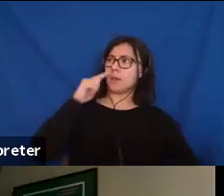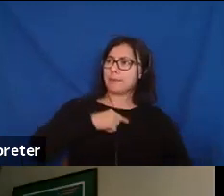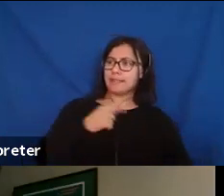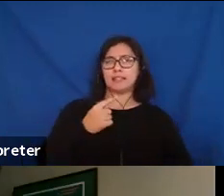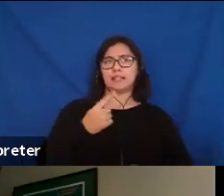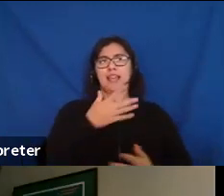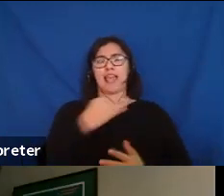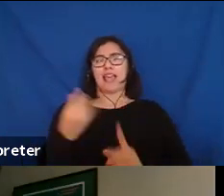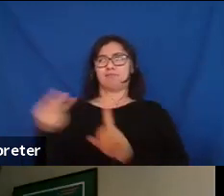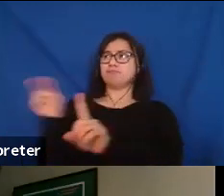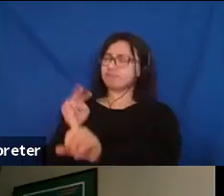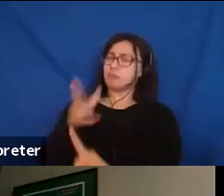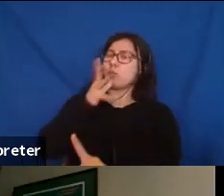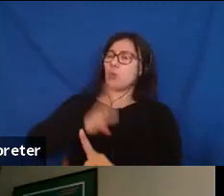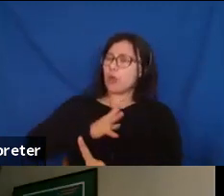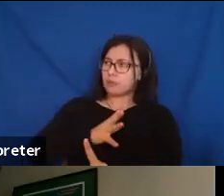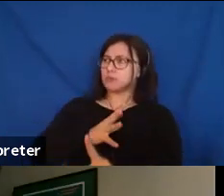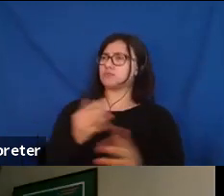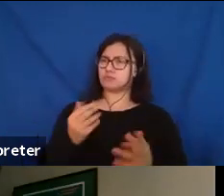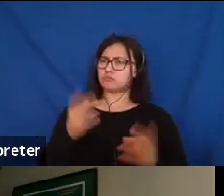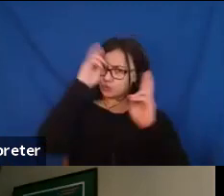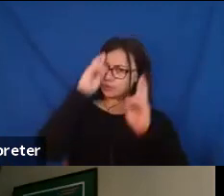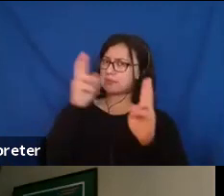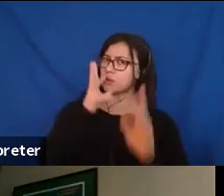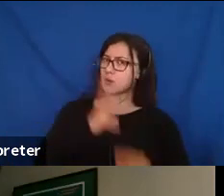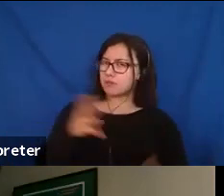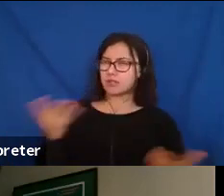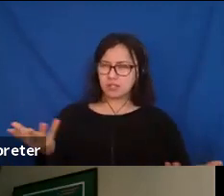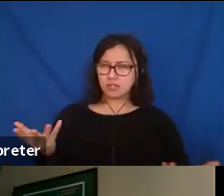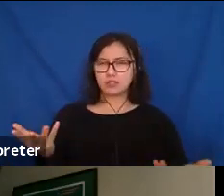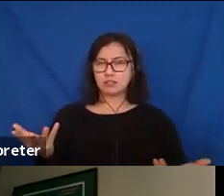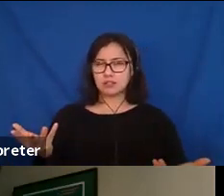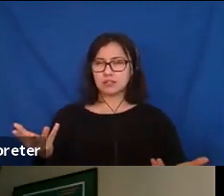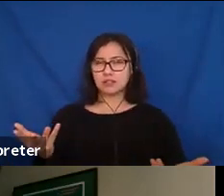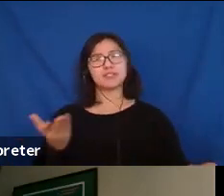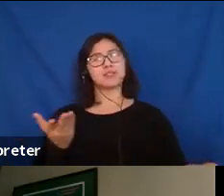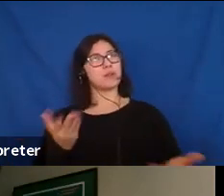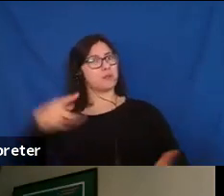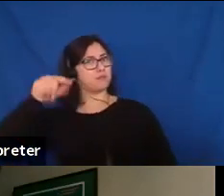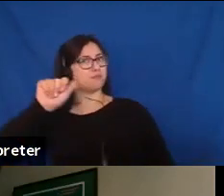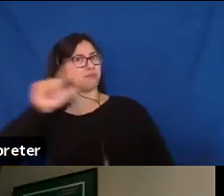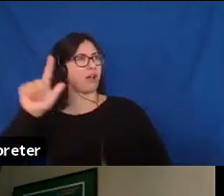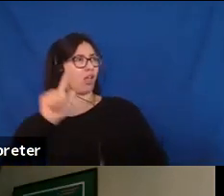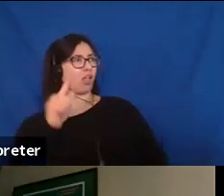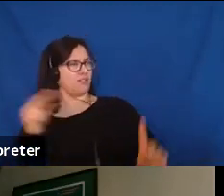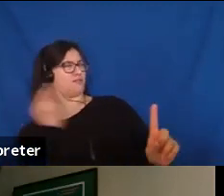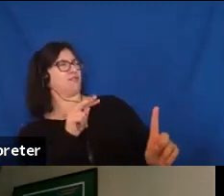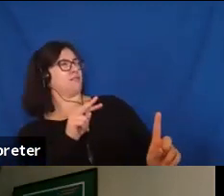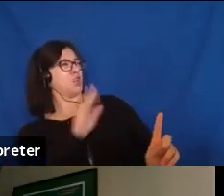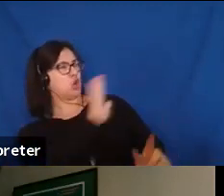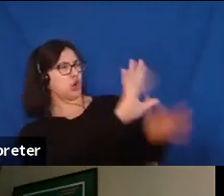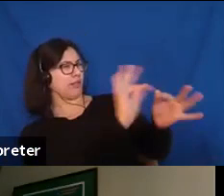it through her lens, right? And how might that be perceived by Paul?